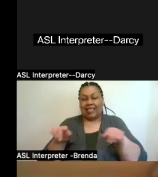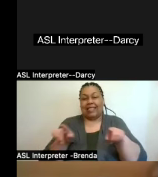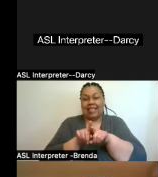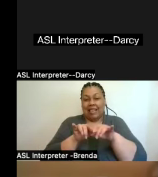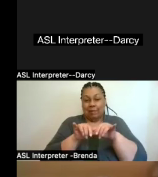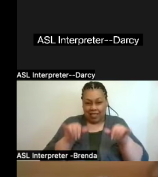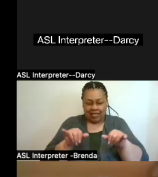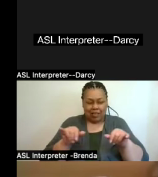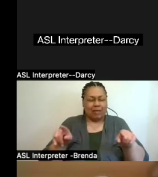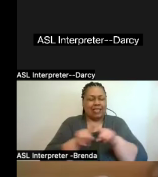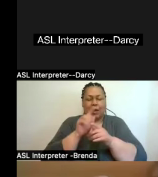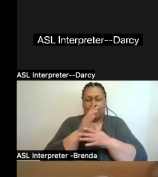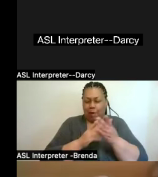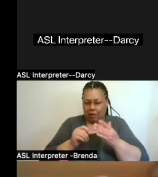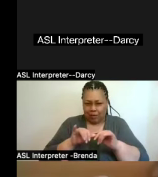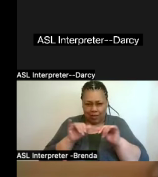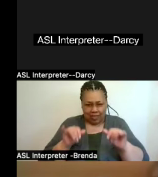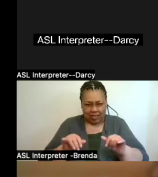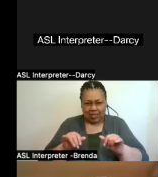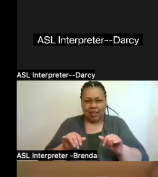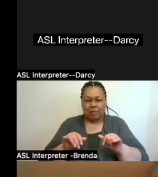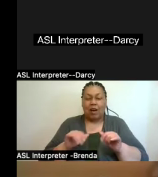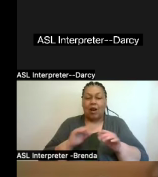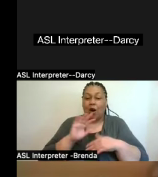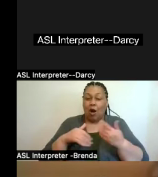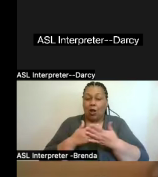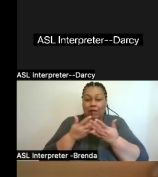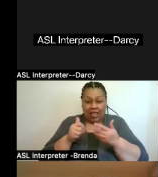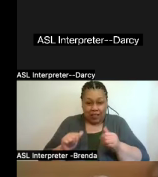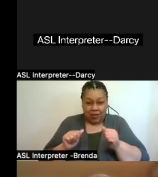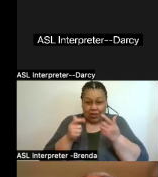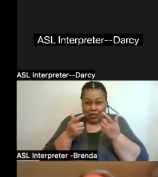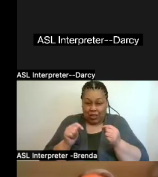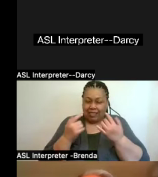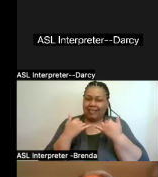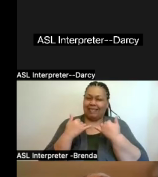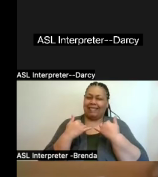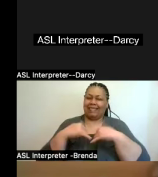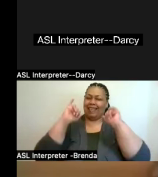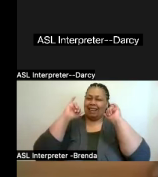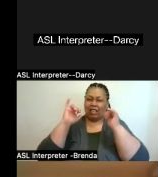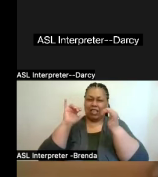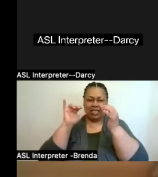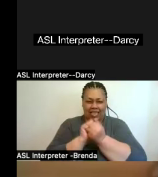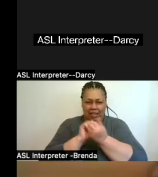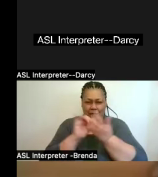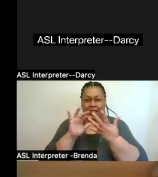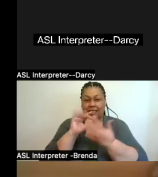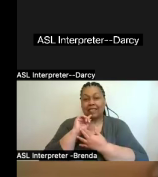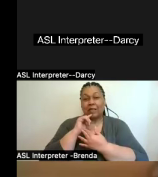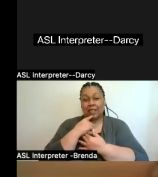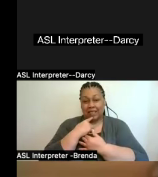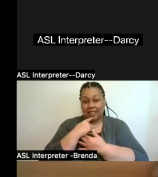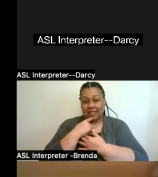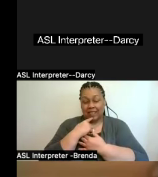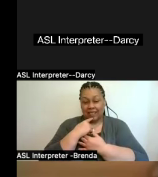systems. And even considering that, with all of the effort put in, yet there was still significant damage, as I just described. Now,